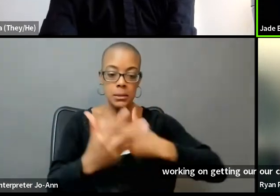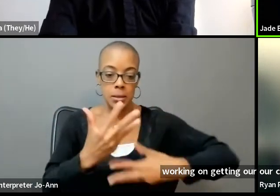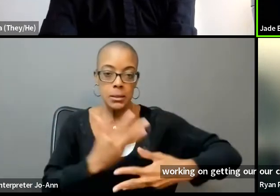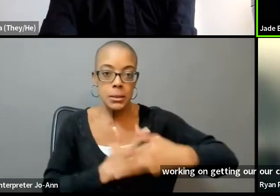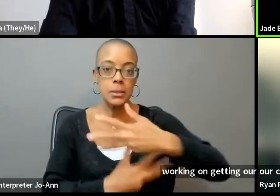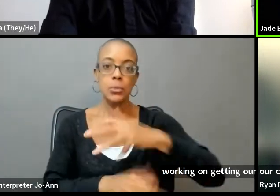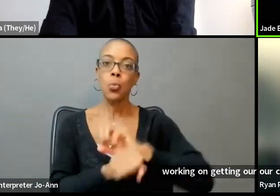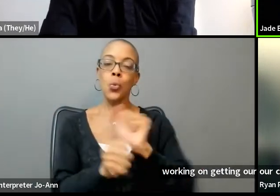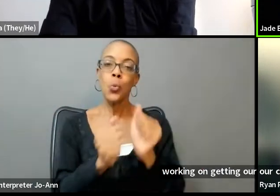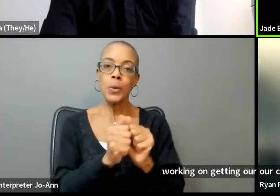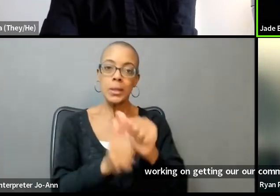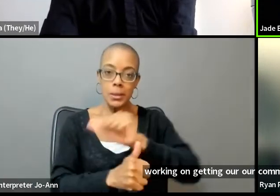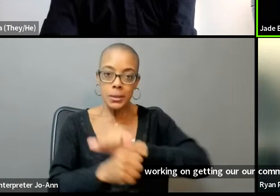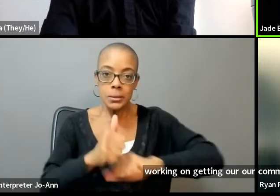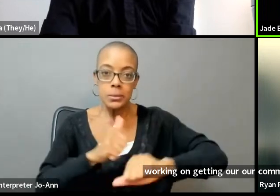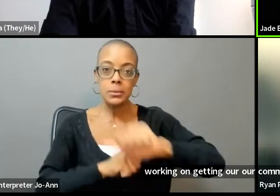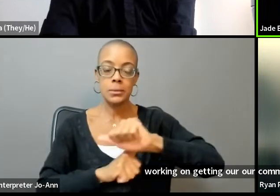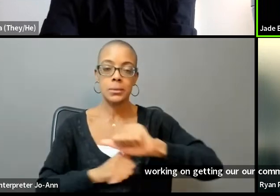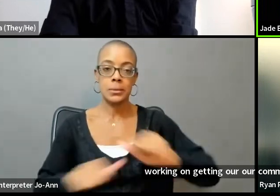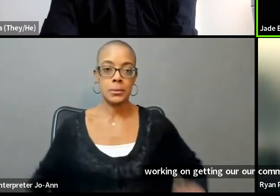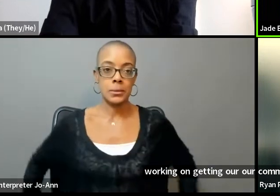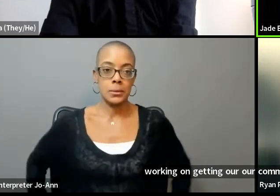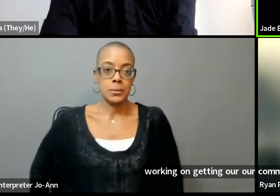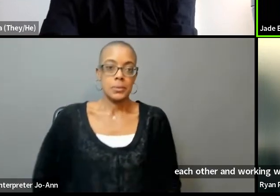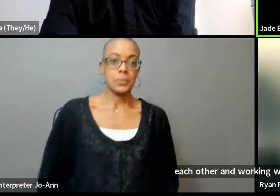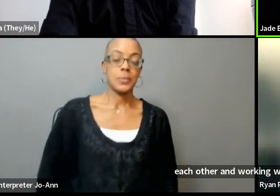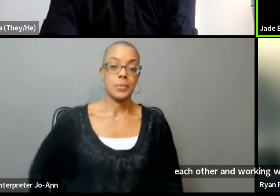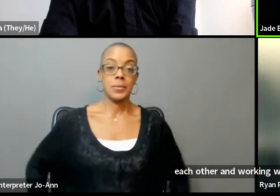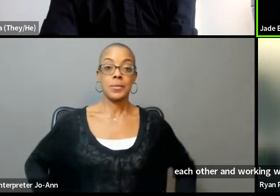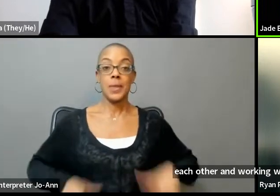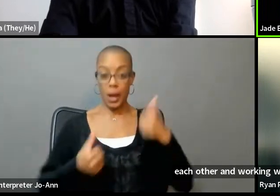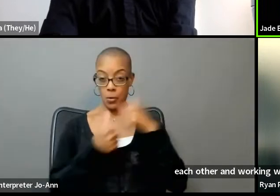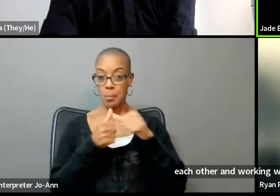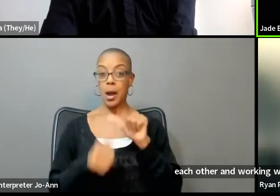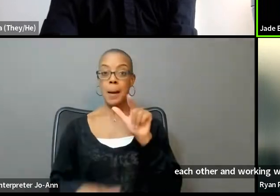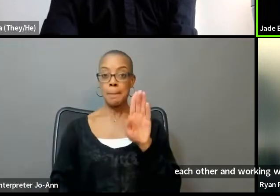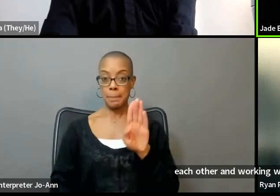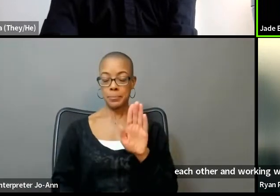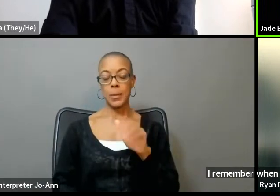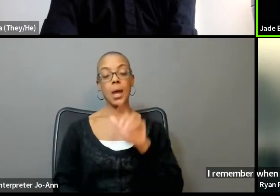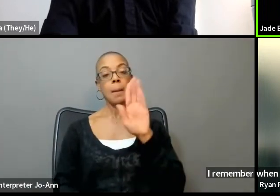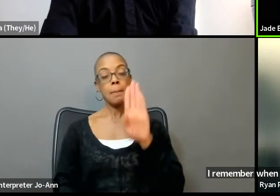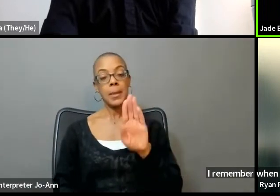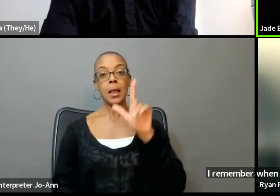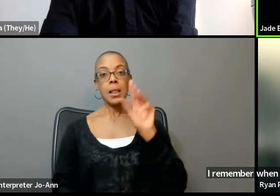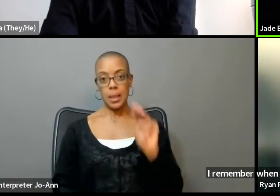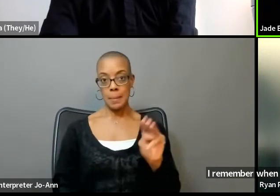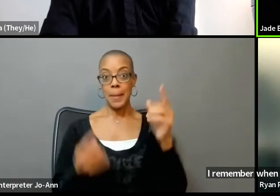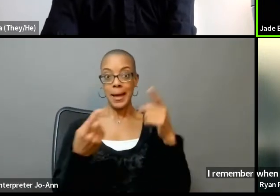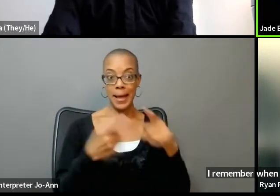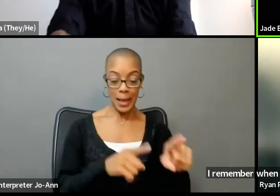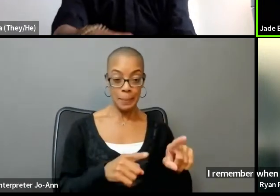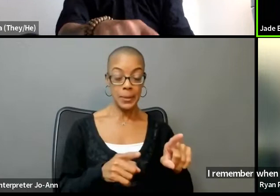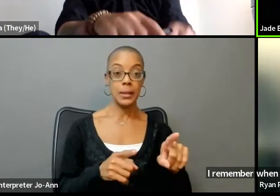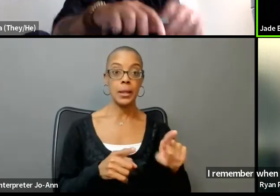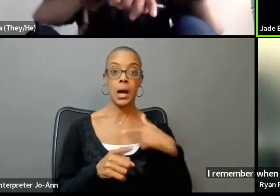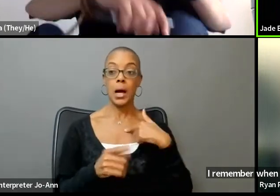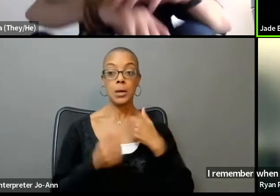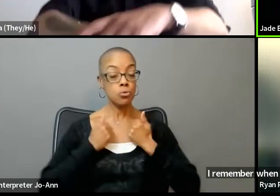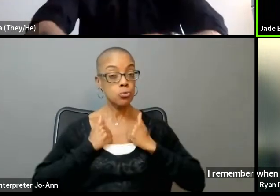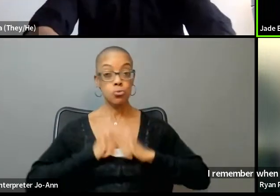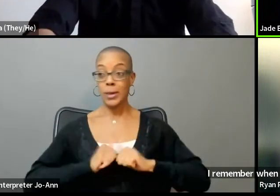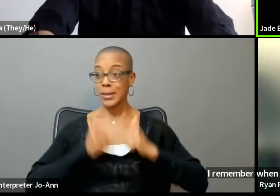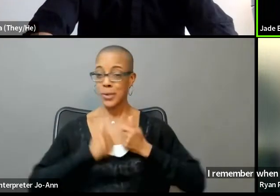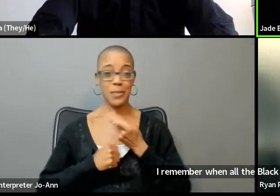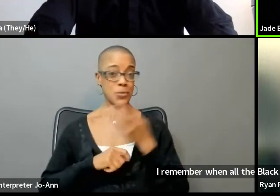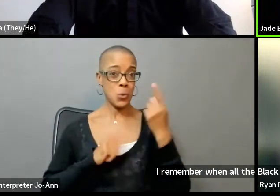with each other. I remember when all the Black Lives Matters thing happened, I tried desperately for a couple of